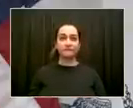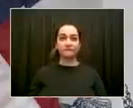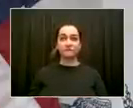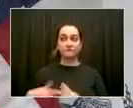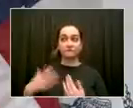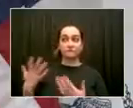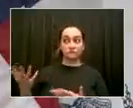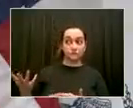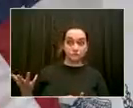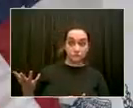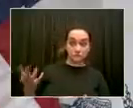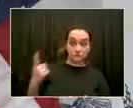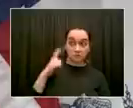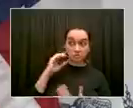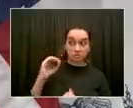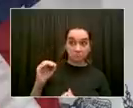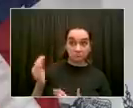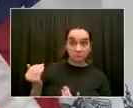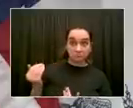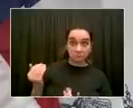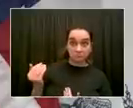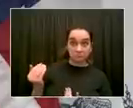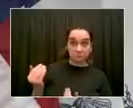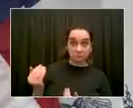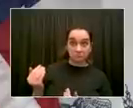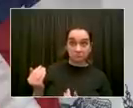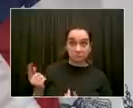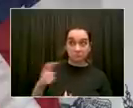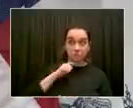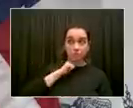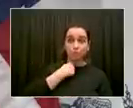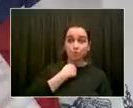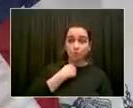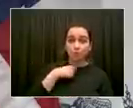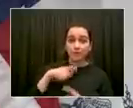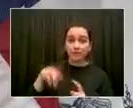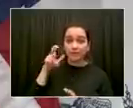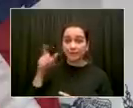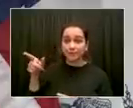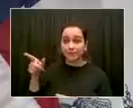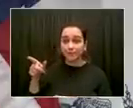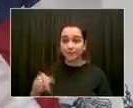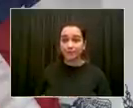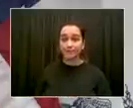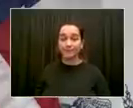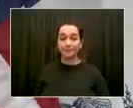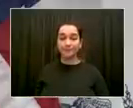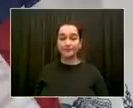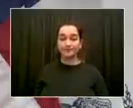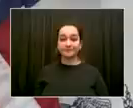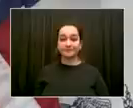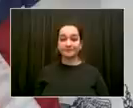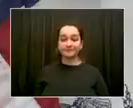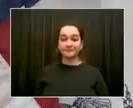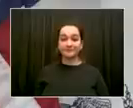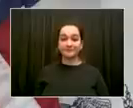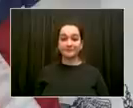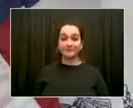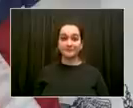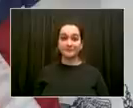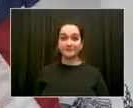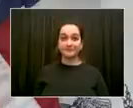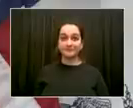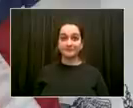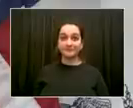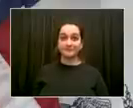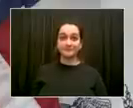So maybe muted. Okay. Yes. Go ahead. I'll be more than happy. Thank you very much, and thank